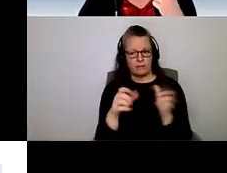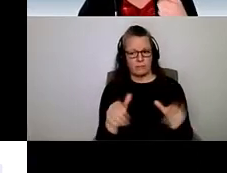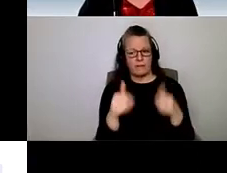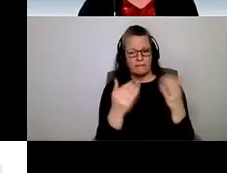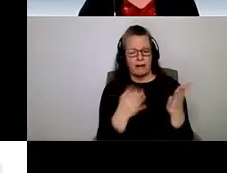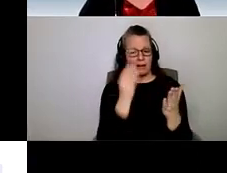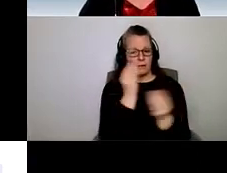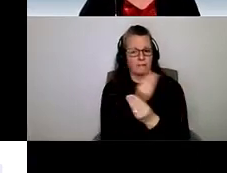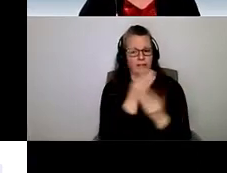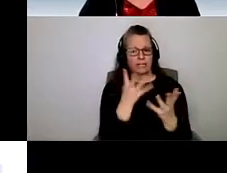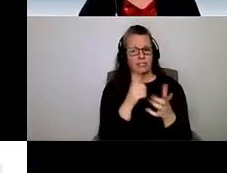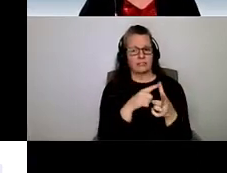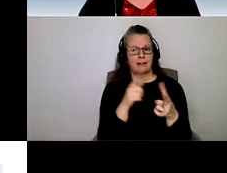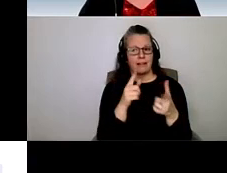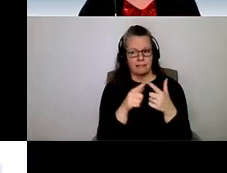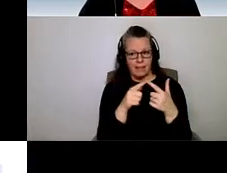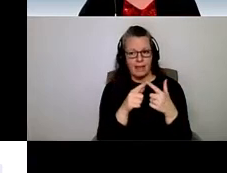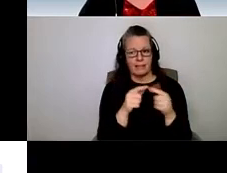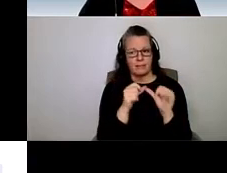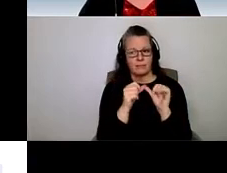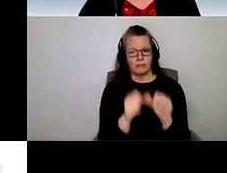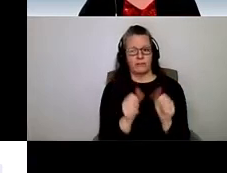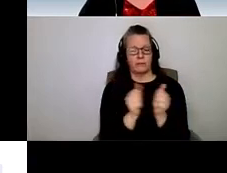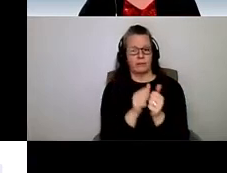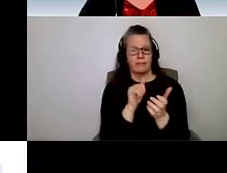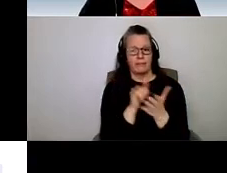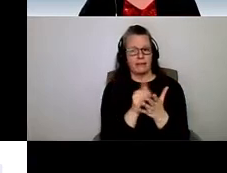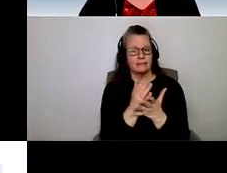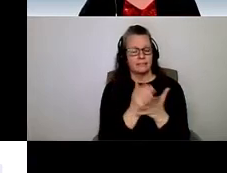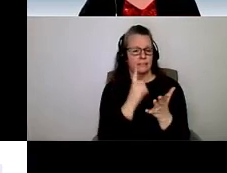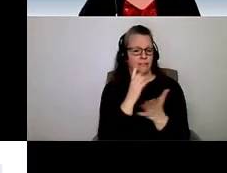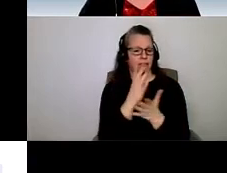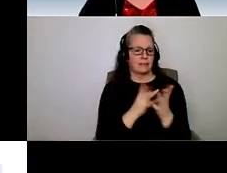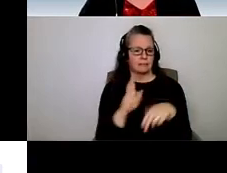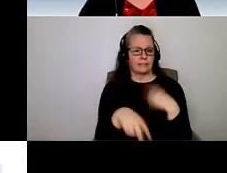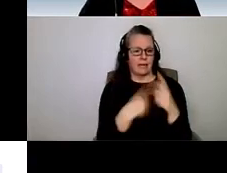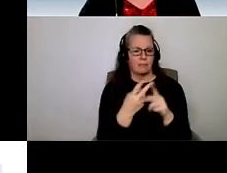then they're moving forth this session with some type of review.